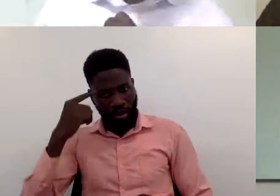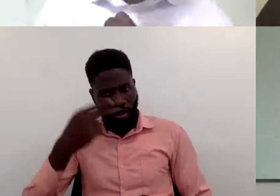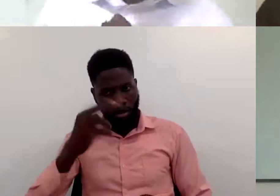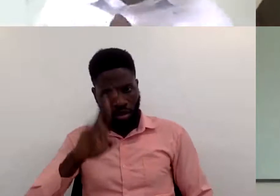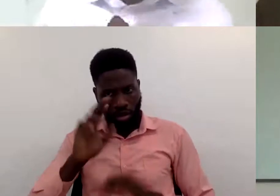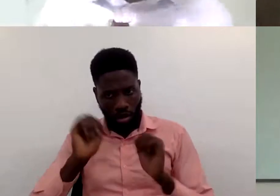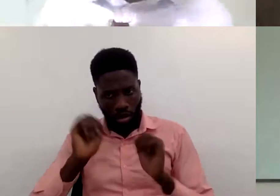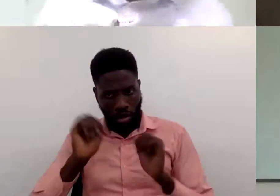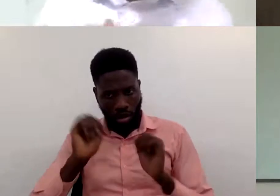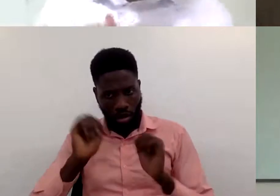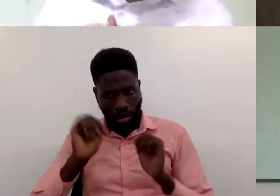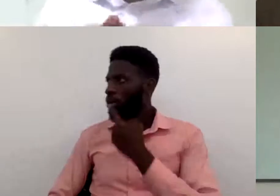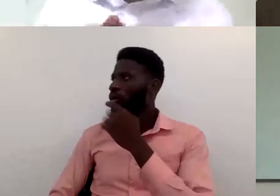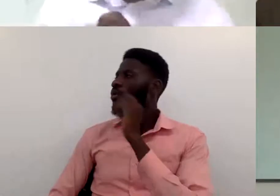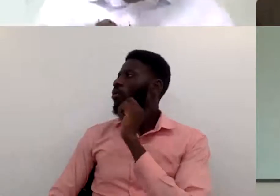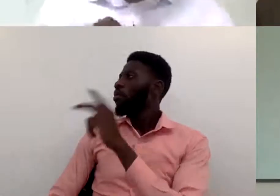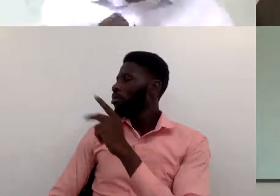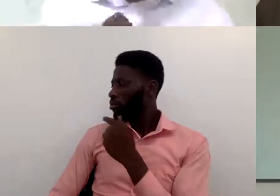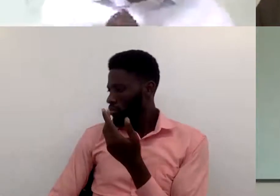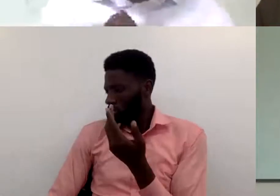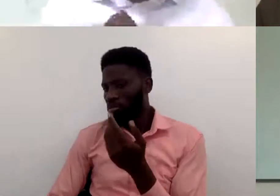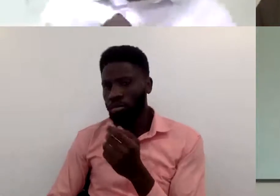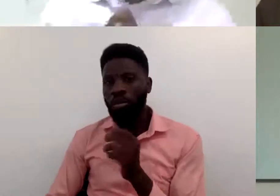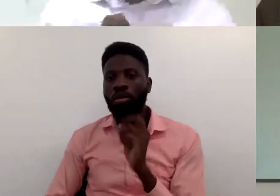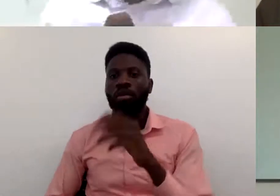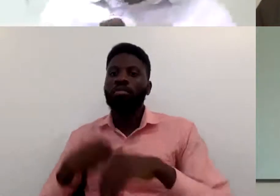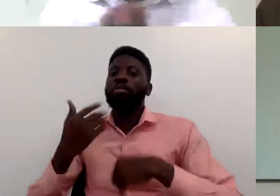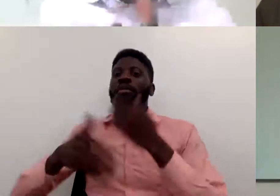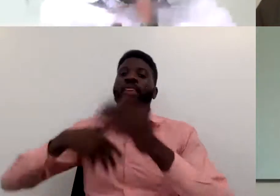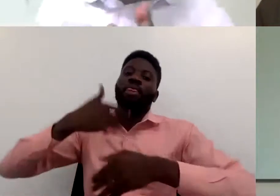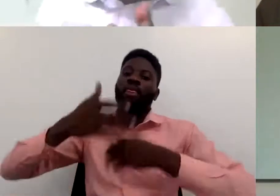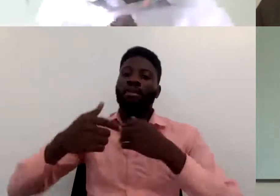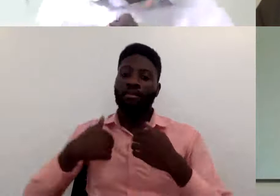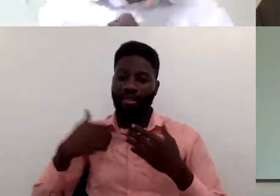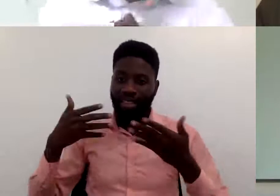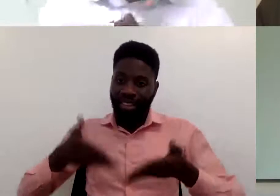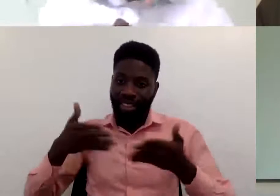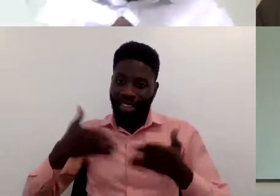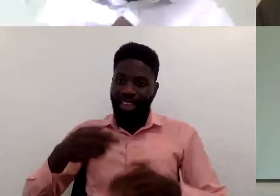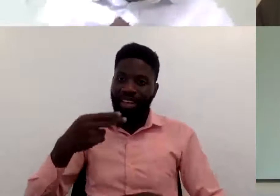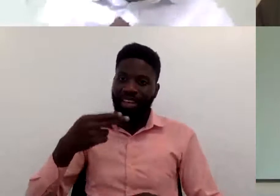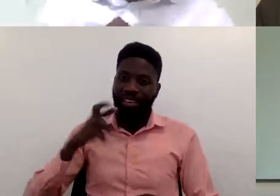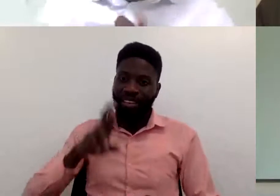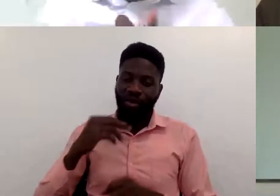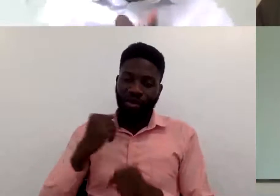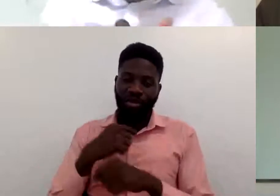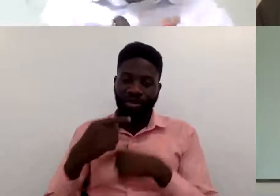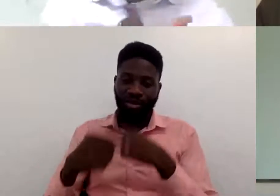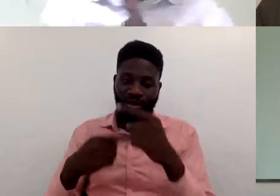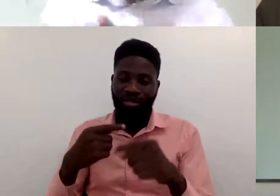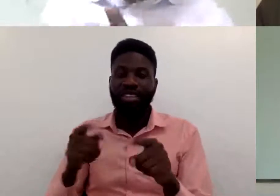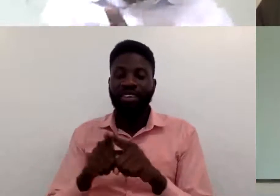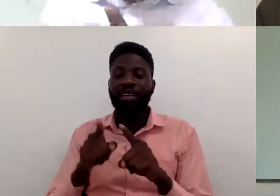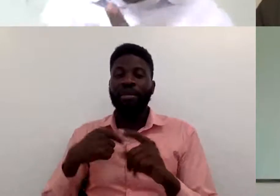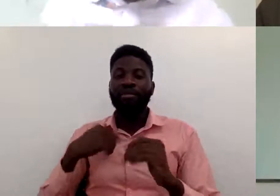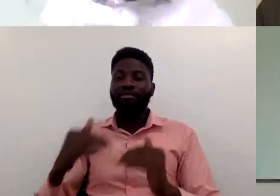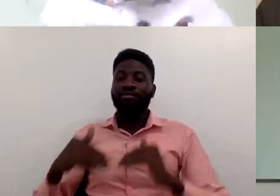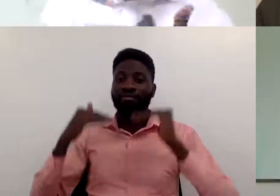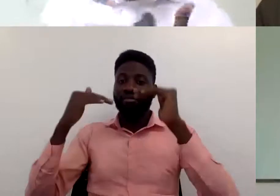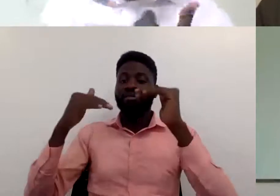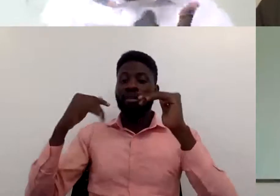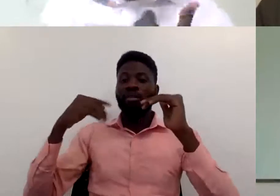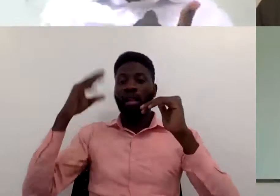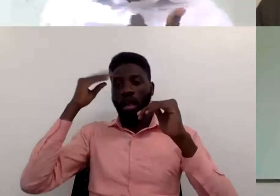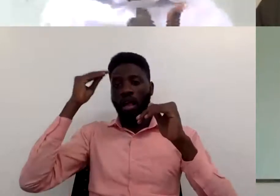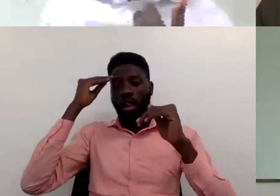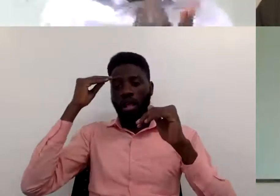sure, why not? And many years later, here I am still in HR. I have had to upgrade what I know. I